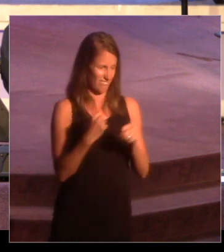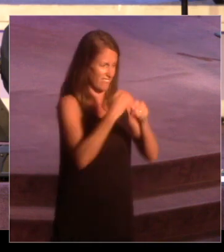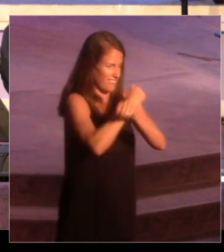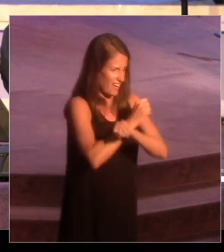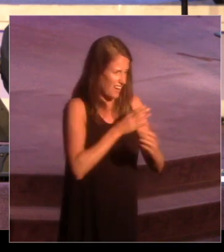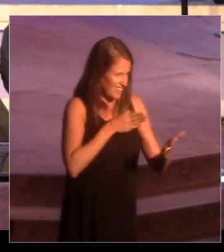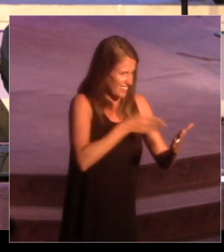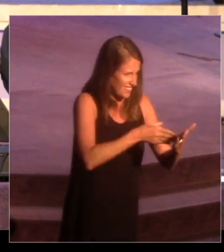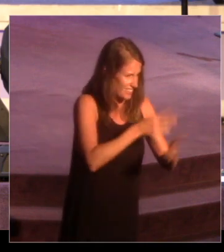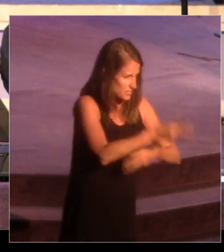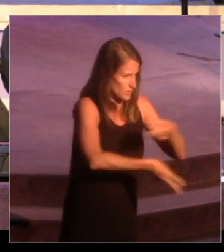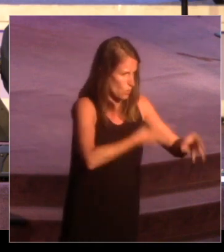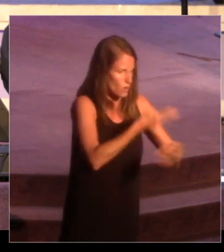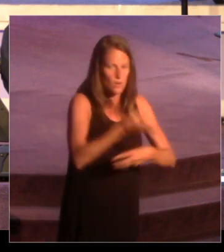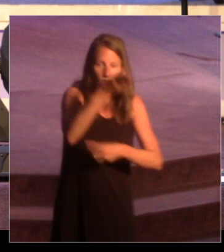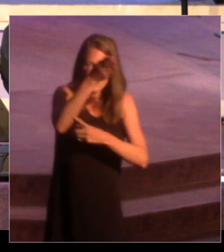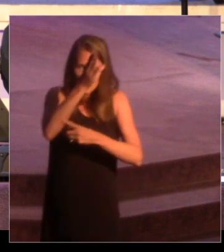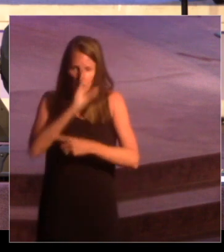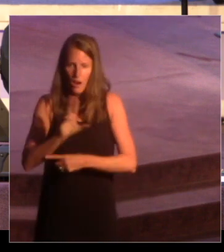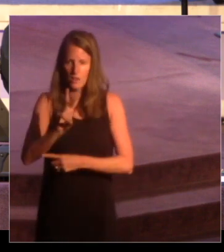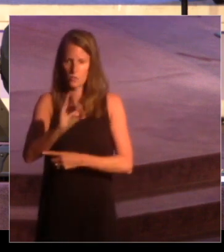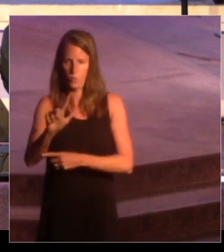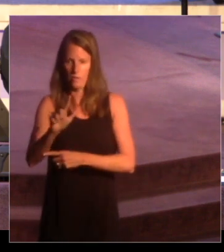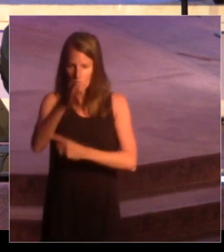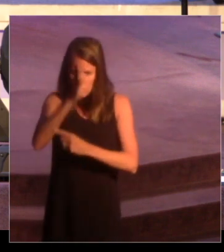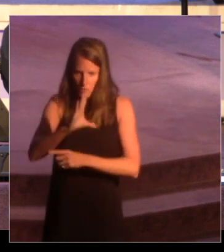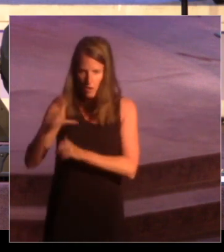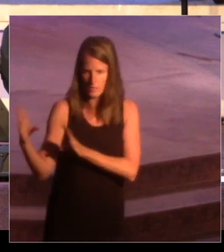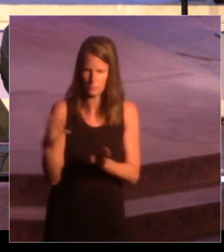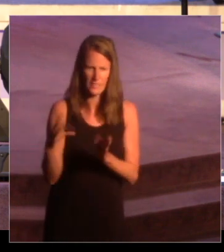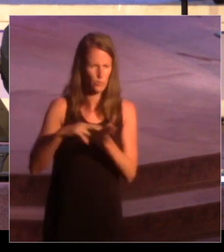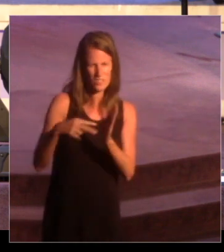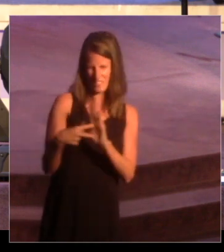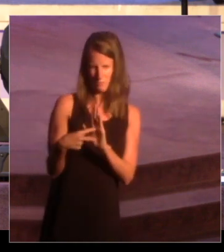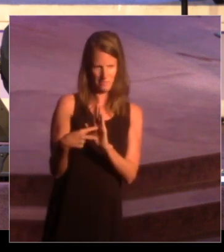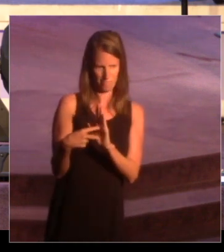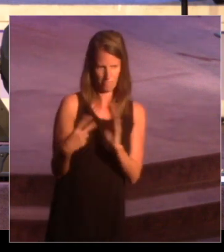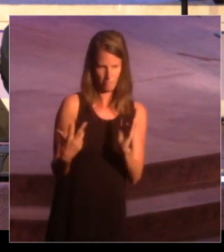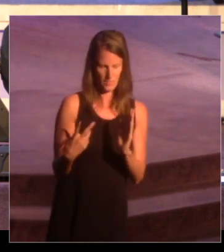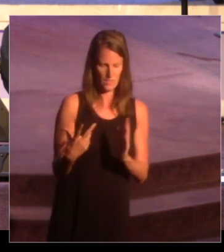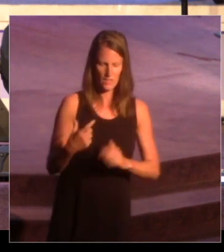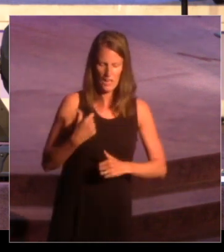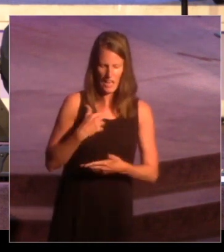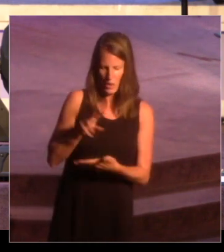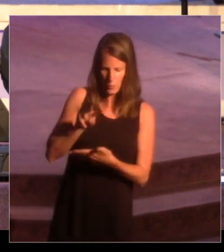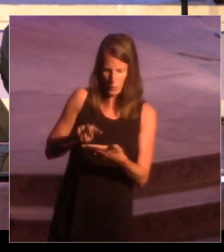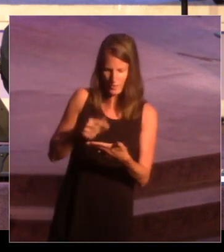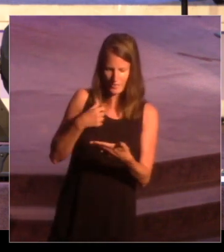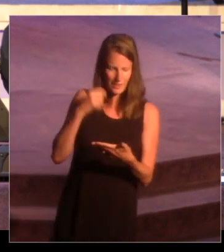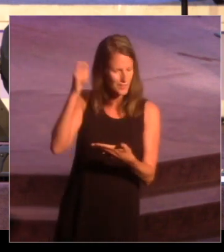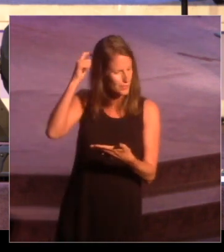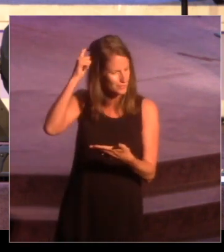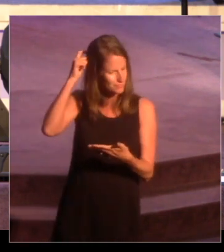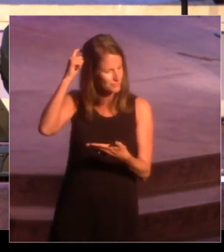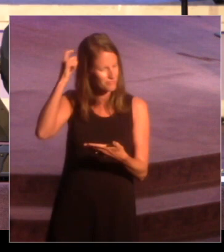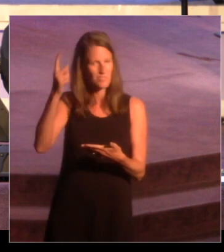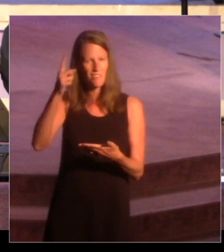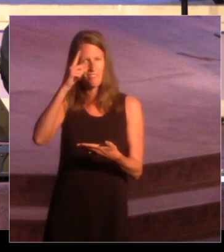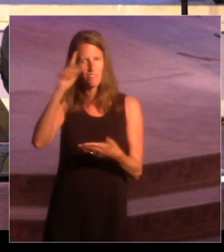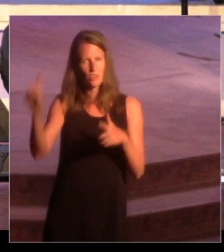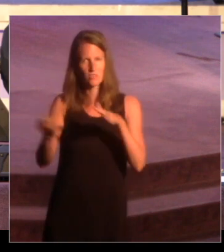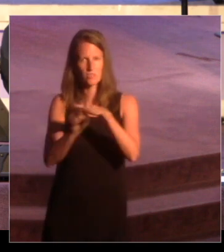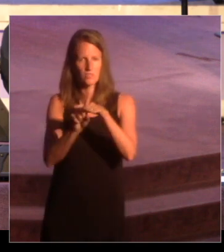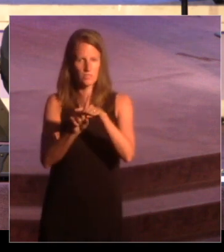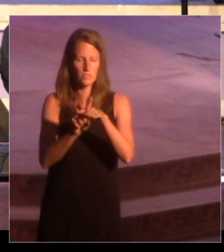world. He says, the will of God. So when we hear the phrase, the will of God, if you're like me, I think our minds first go to this idea